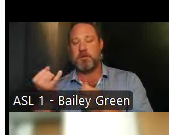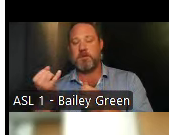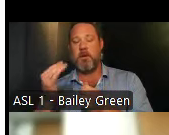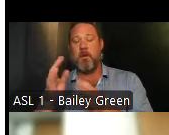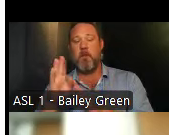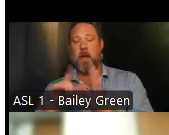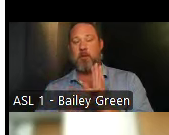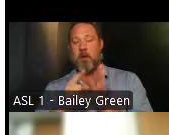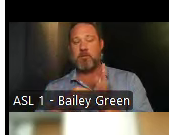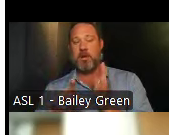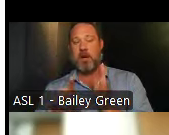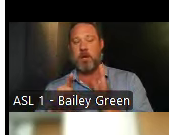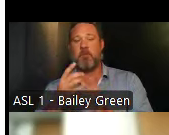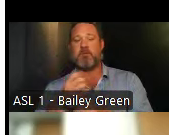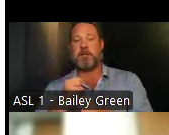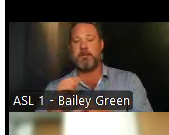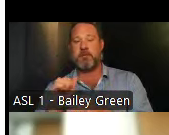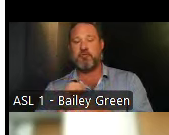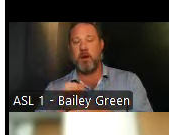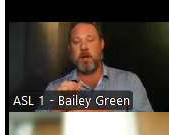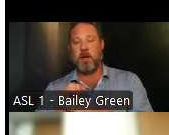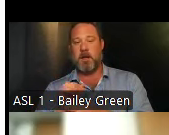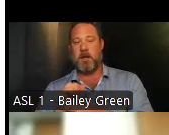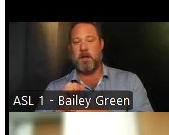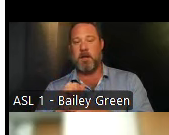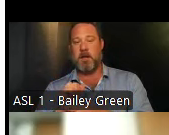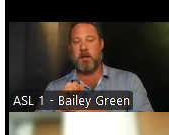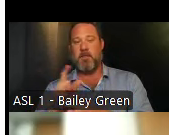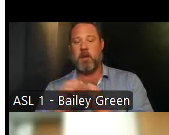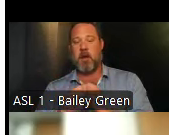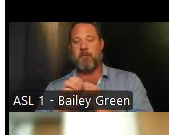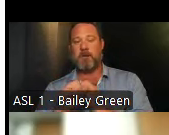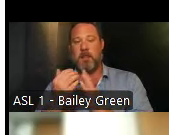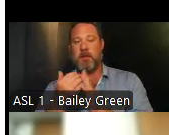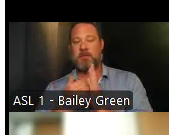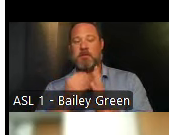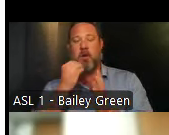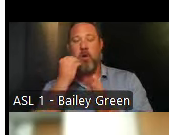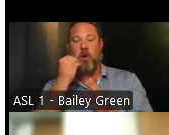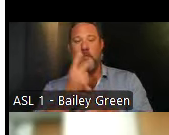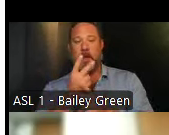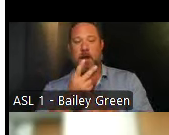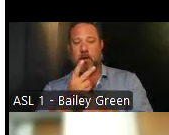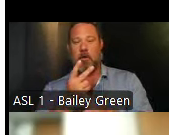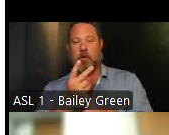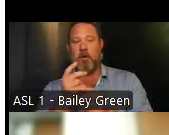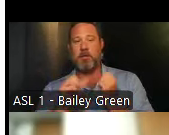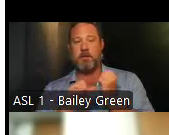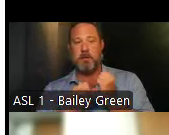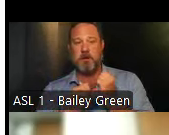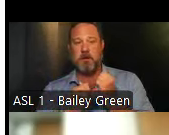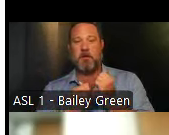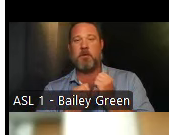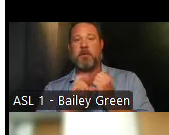that they have received training based off of their advertisements listing them as a registered home care aide. This bill is on the